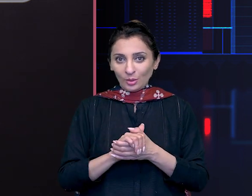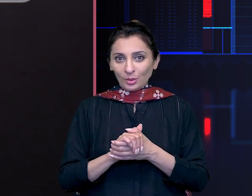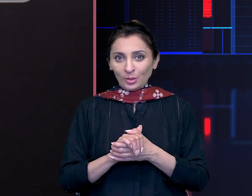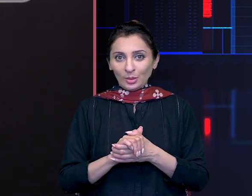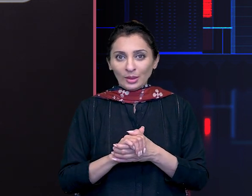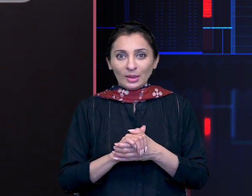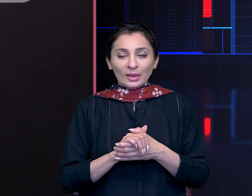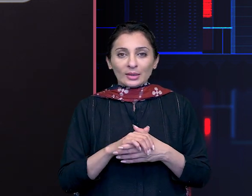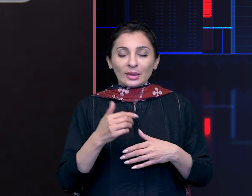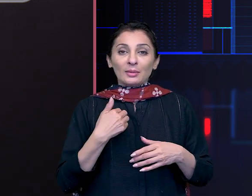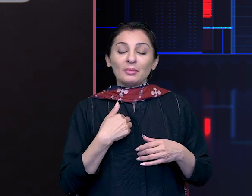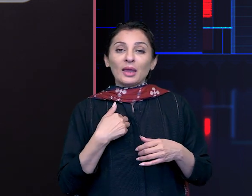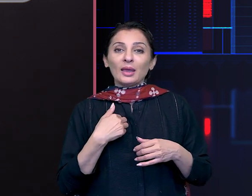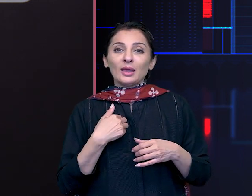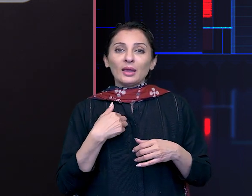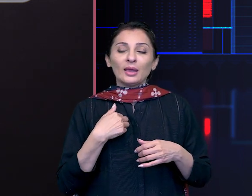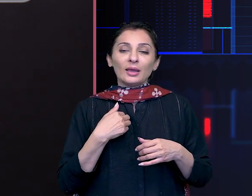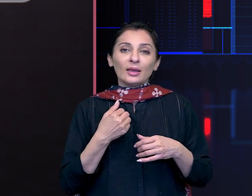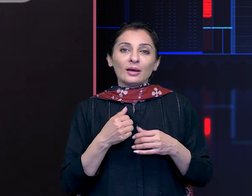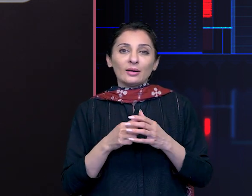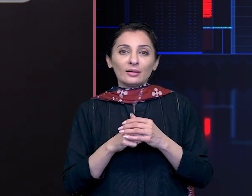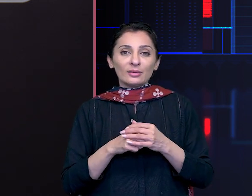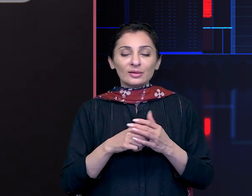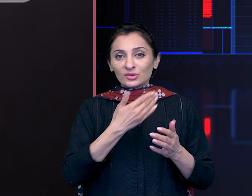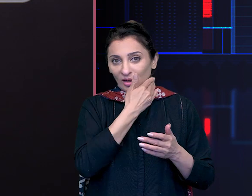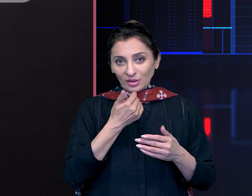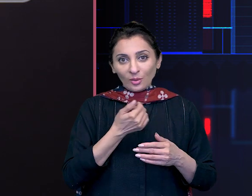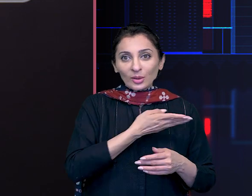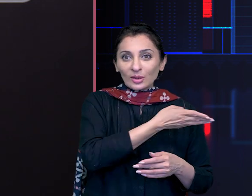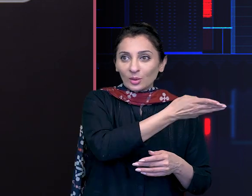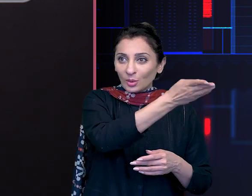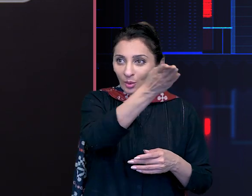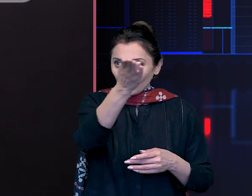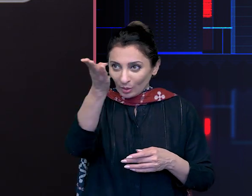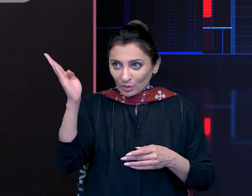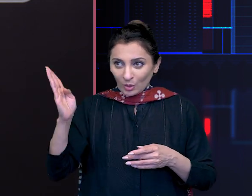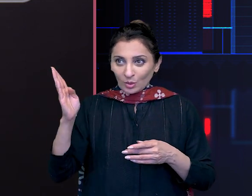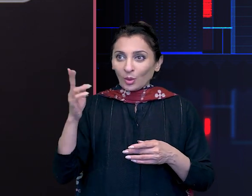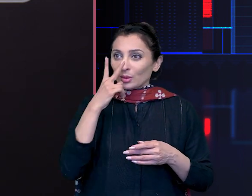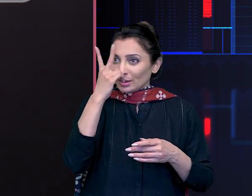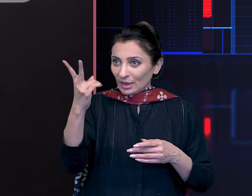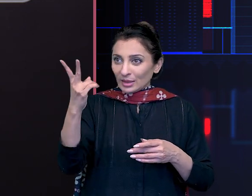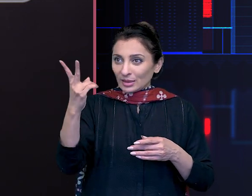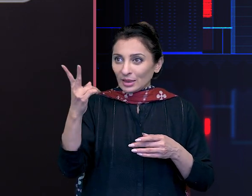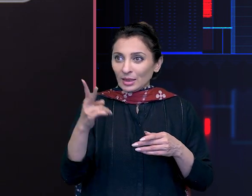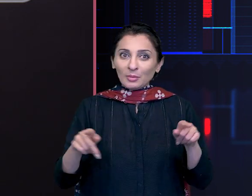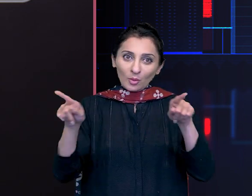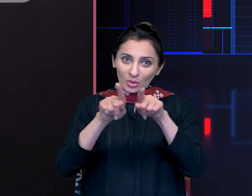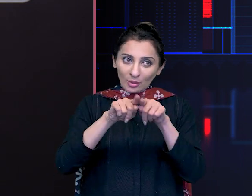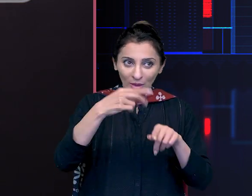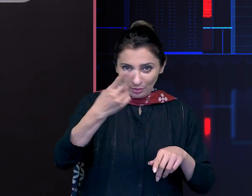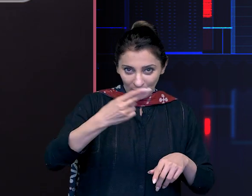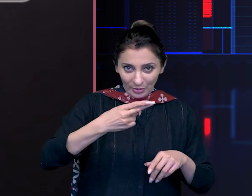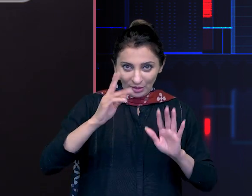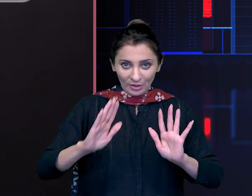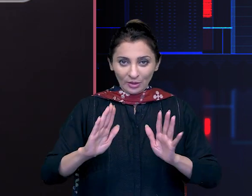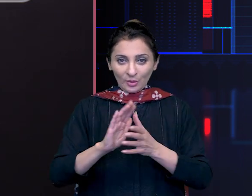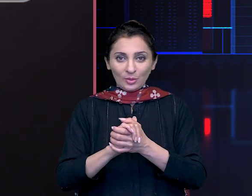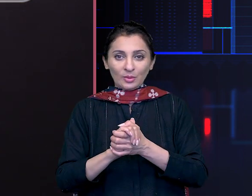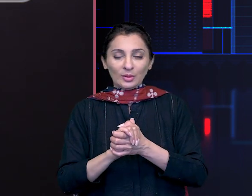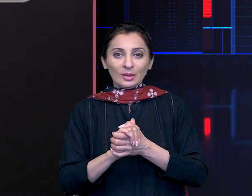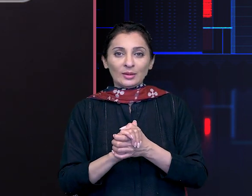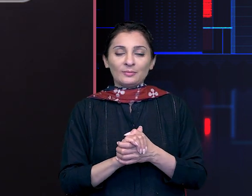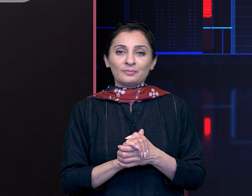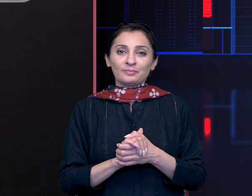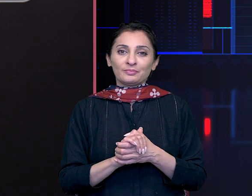I really wanted to copy the environment and the landscape. Whereas here, I'm focusing more on myself and how I feel as an artist within this